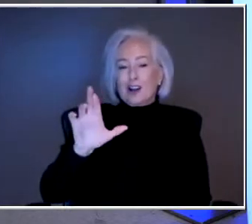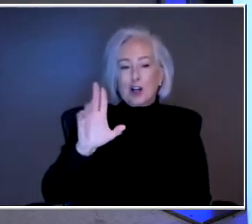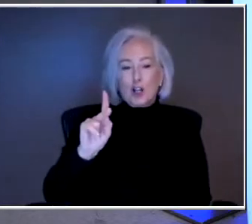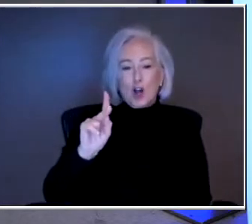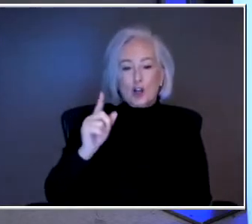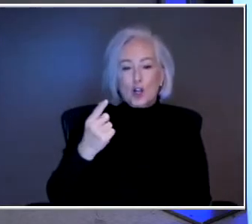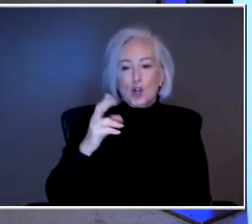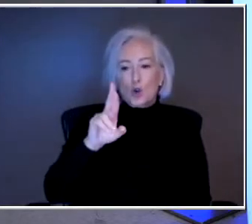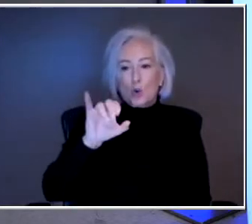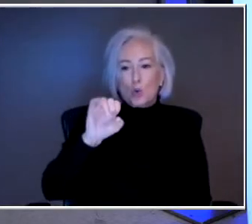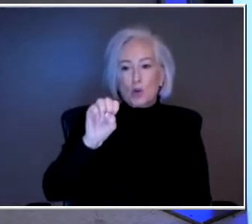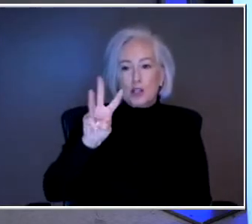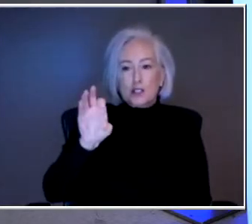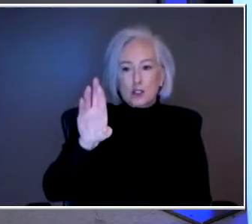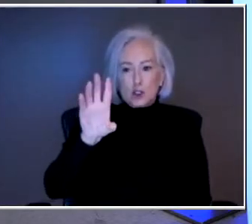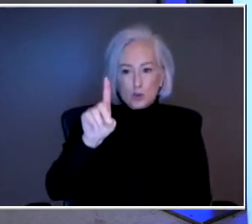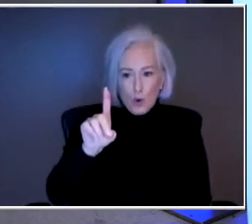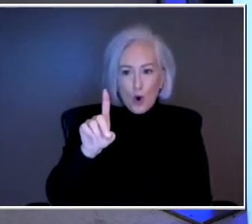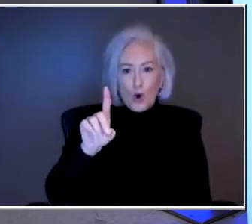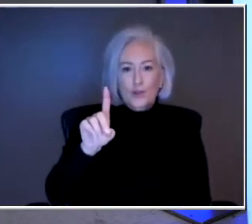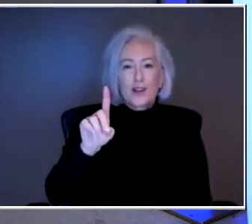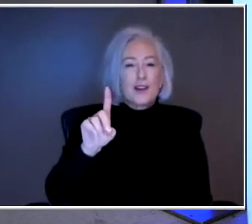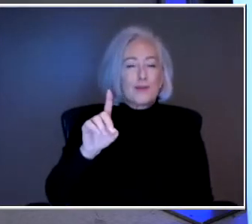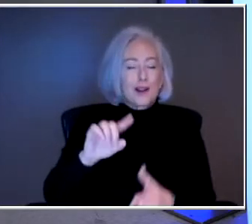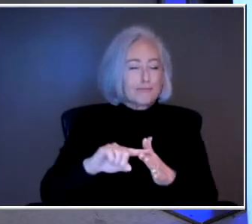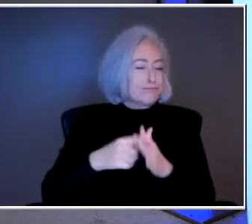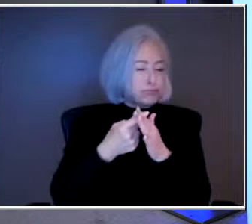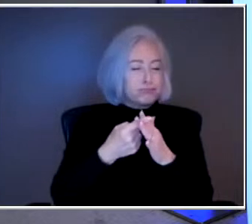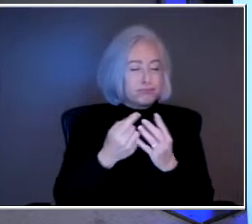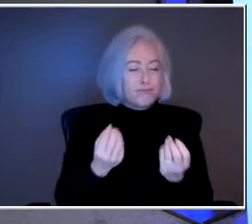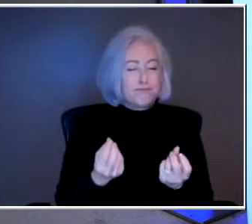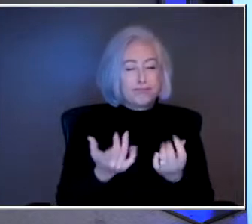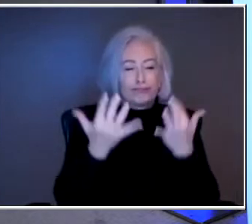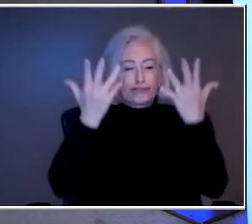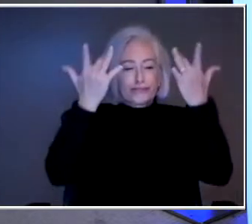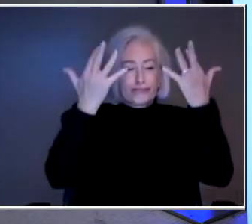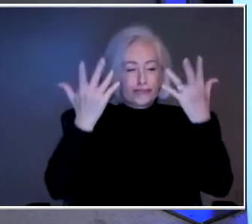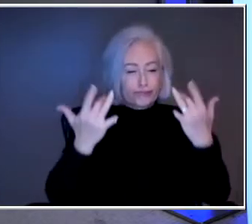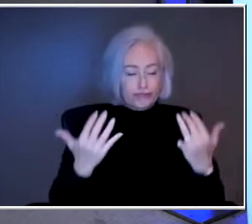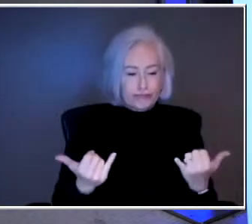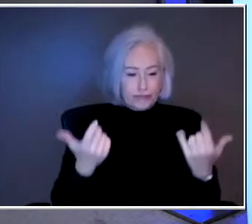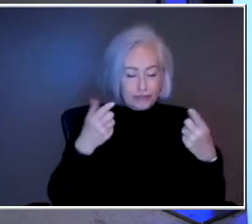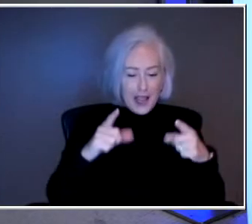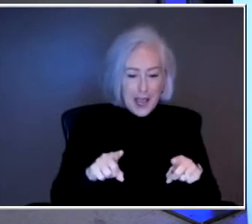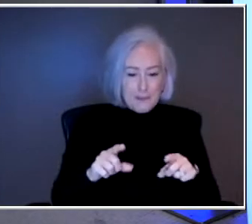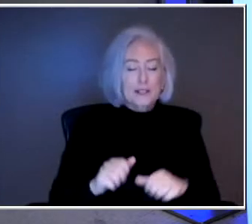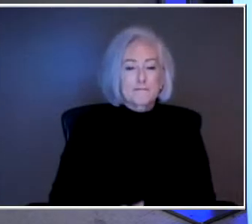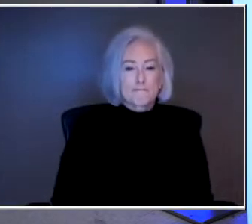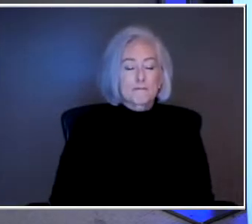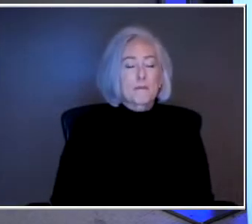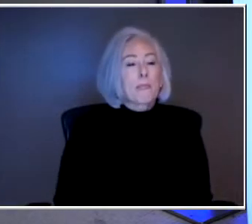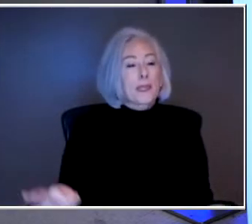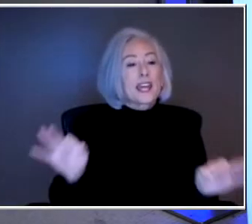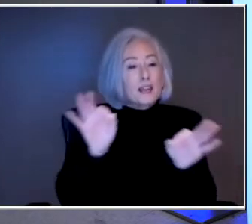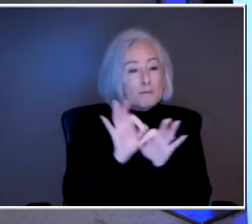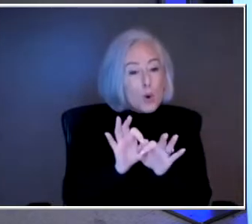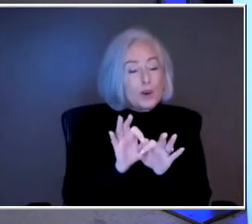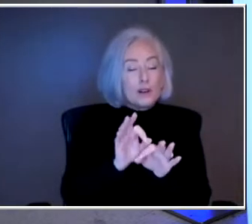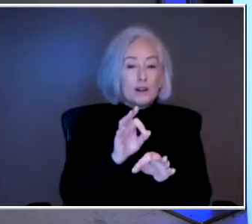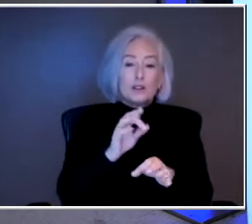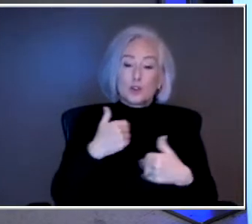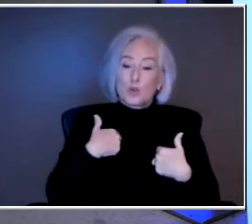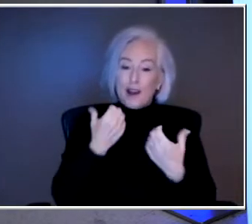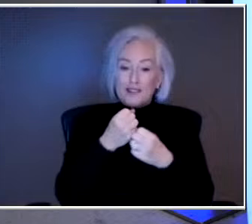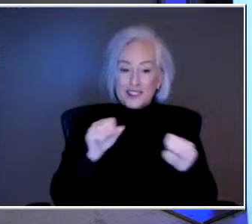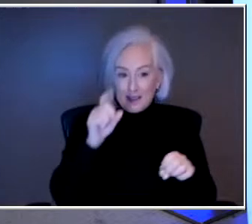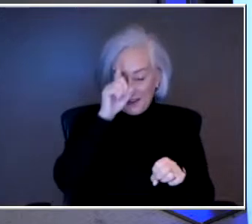like, just you know. Just take a couple extra minutes, and you know, a few minutes for safety for yourselves and for your family. A lot of really good